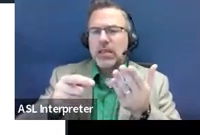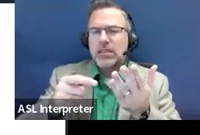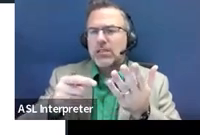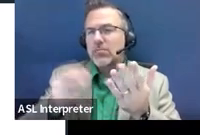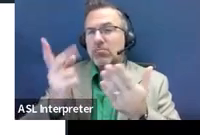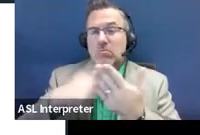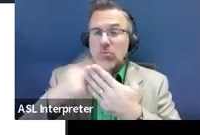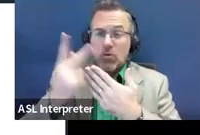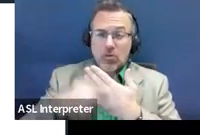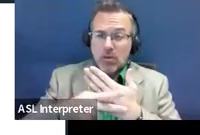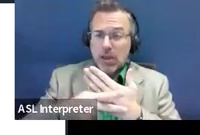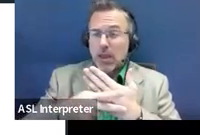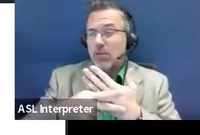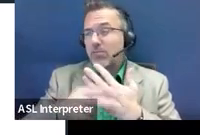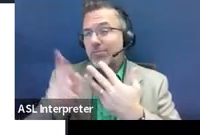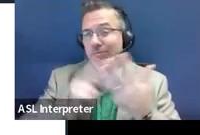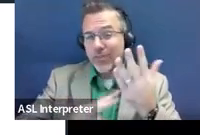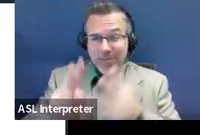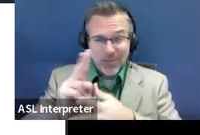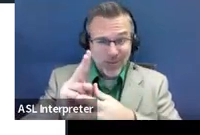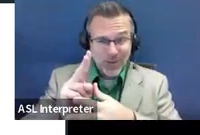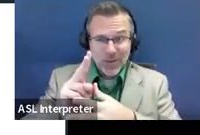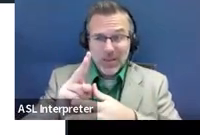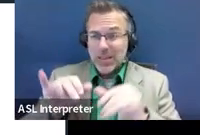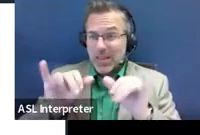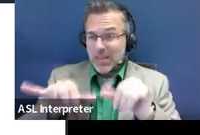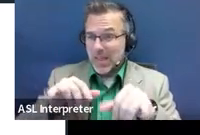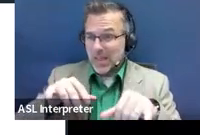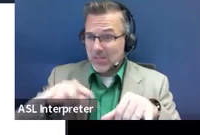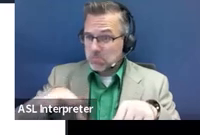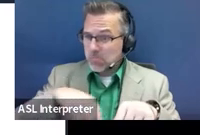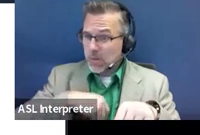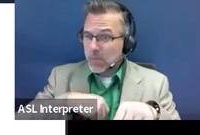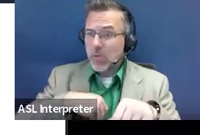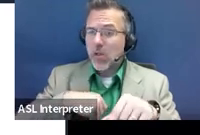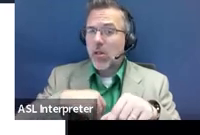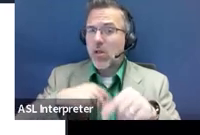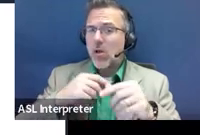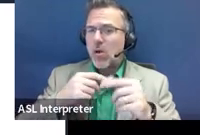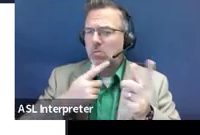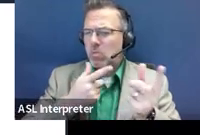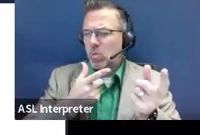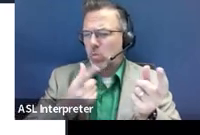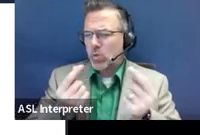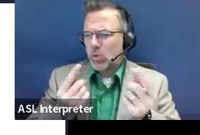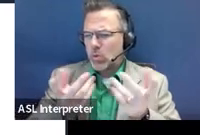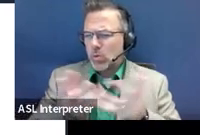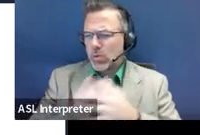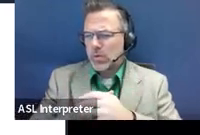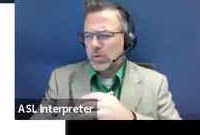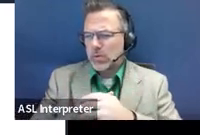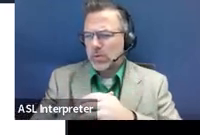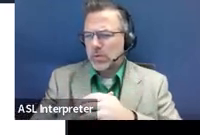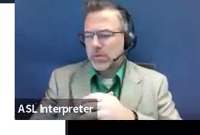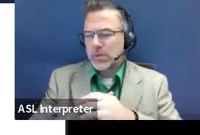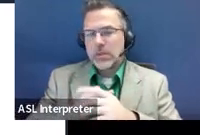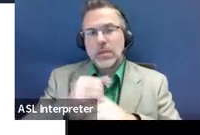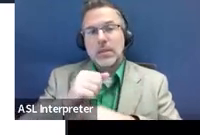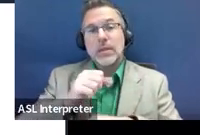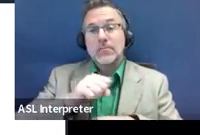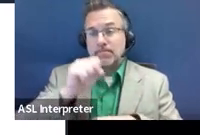review, is that acceptable, or how do you manage that? Yes, you would